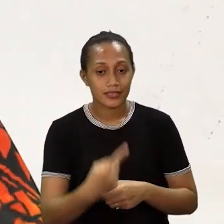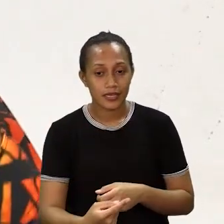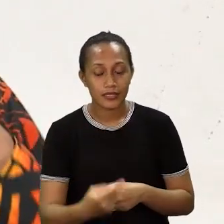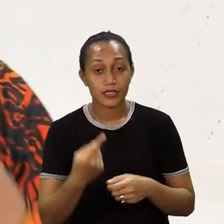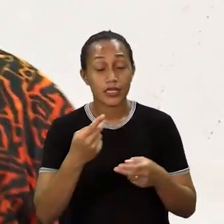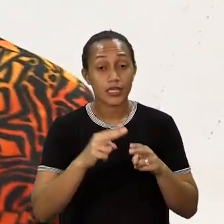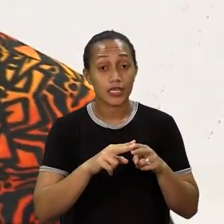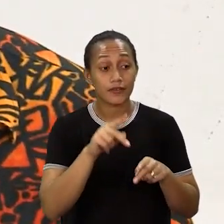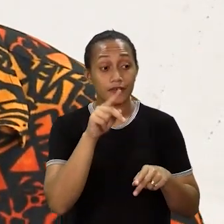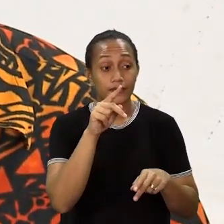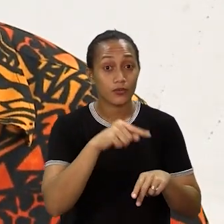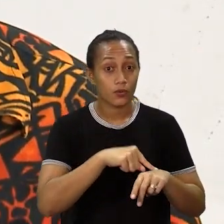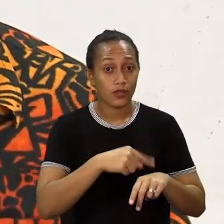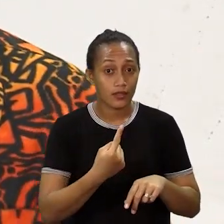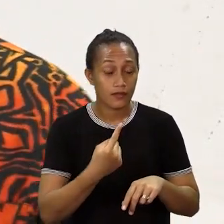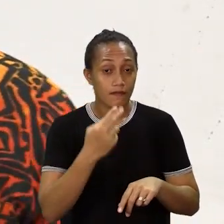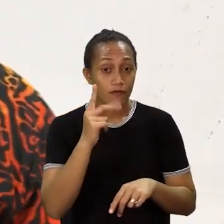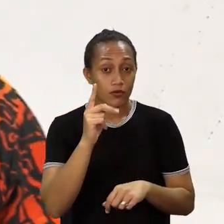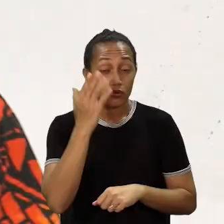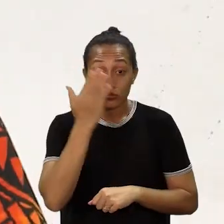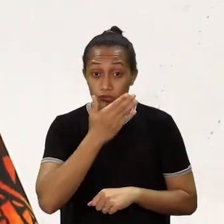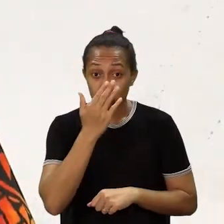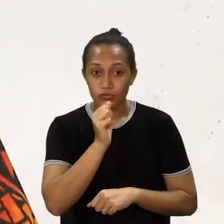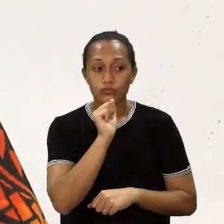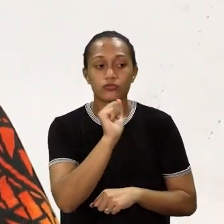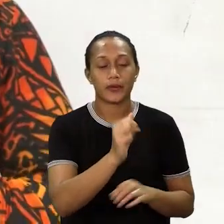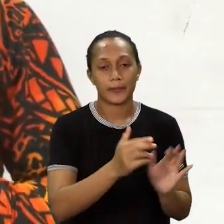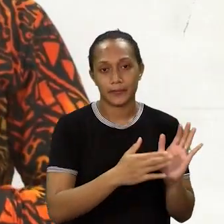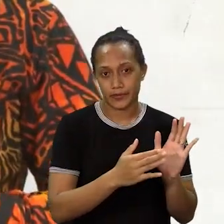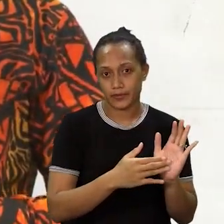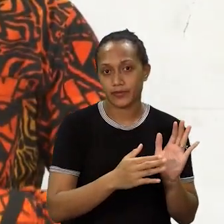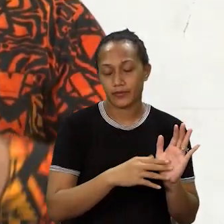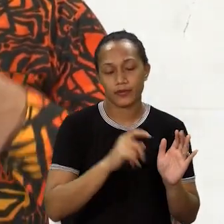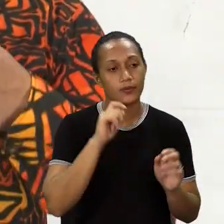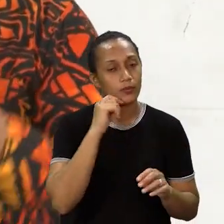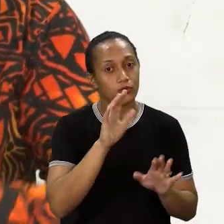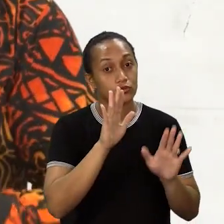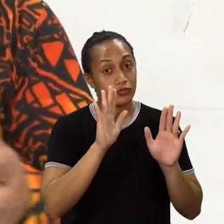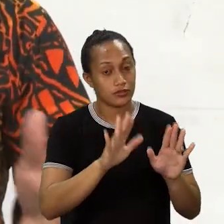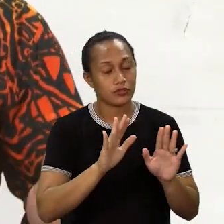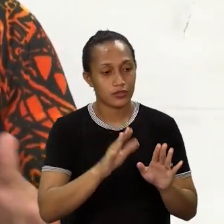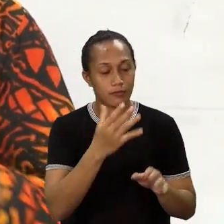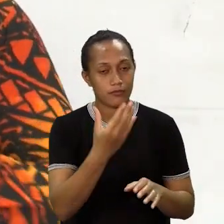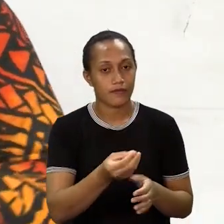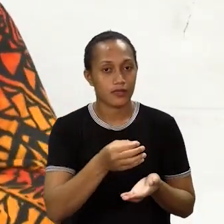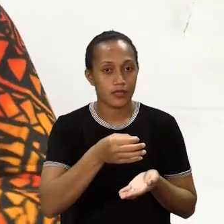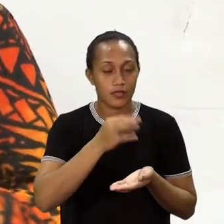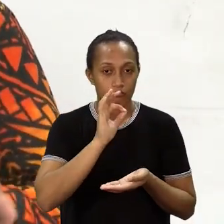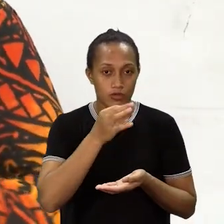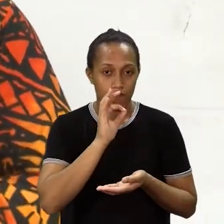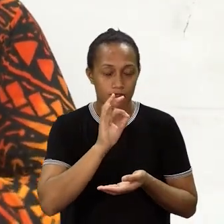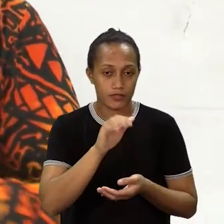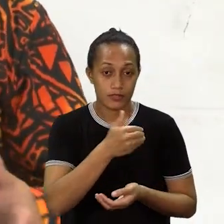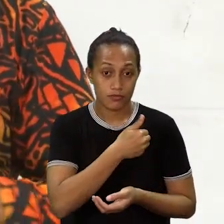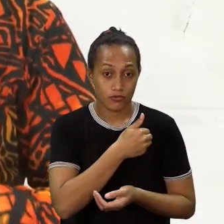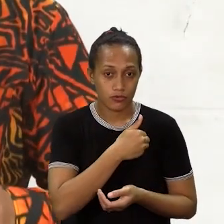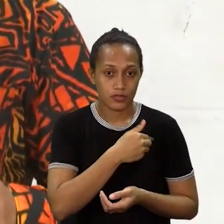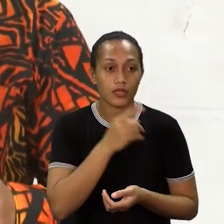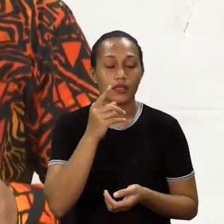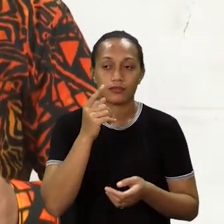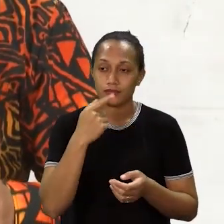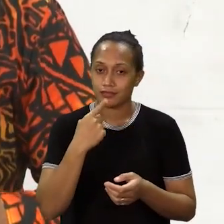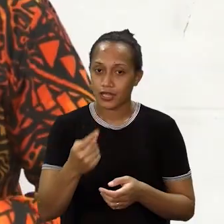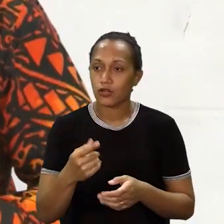Yes. The writer says if she will late for school, her mother is going to stop her from having